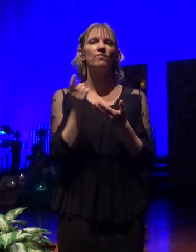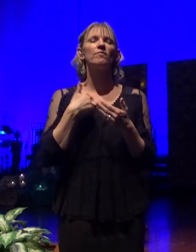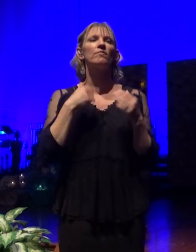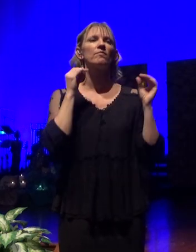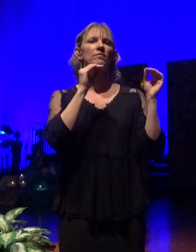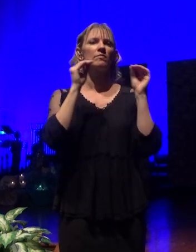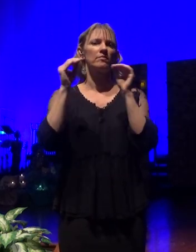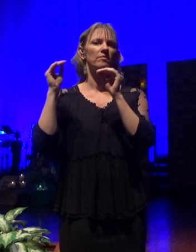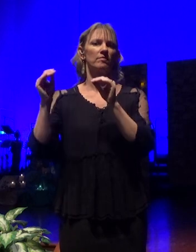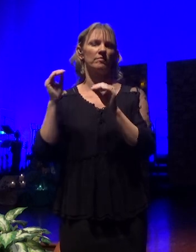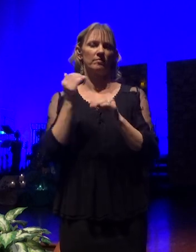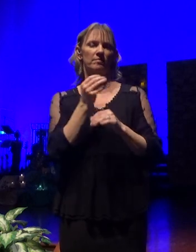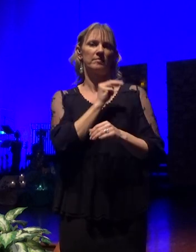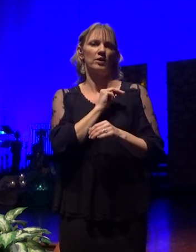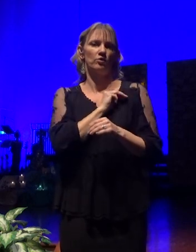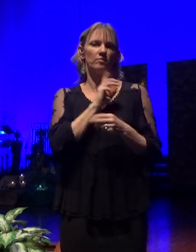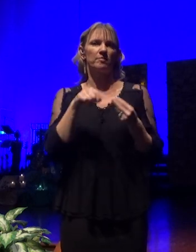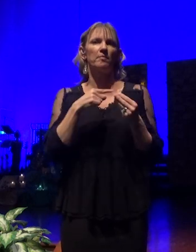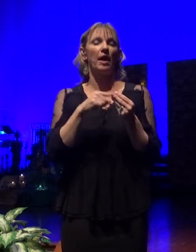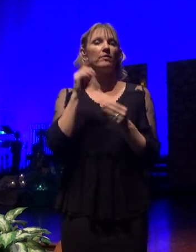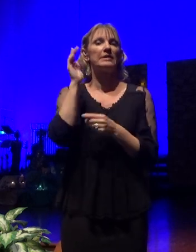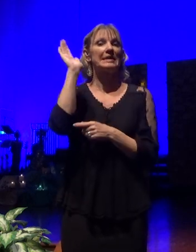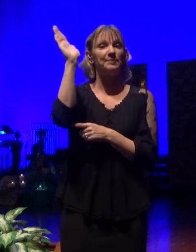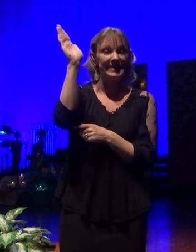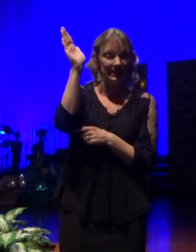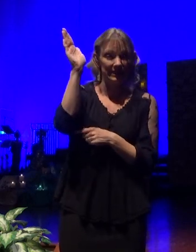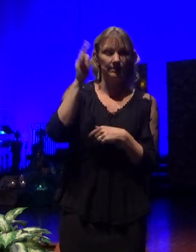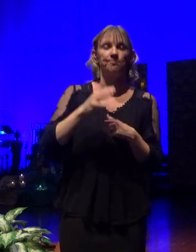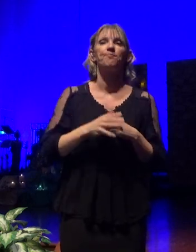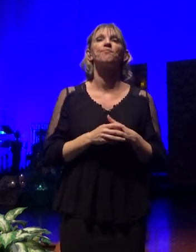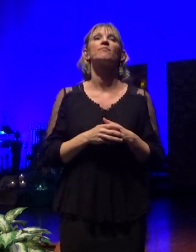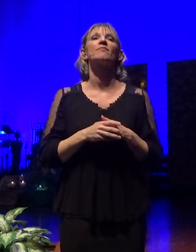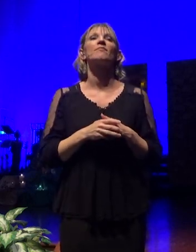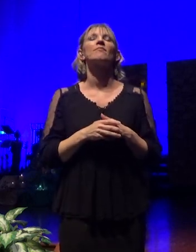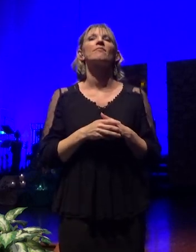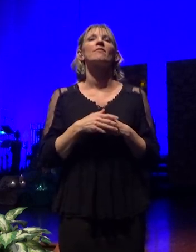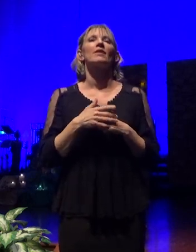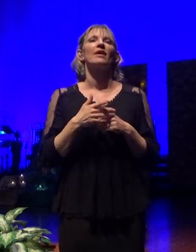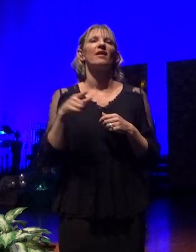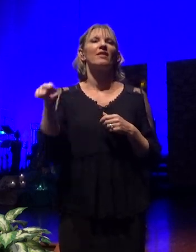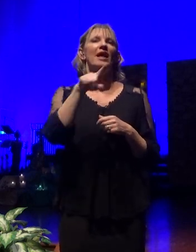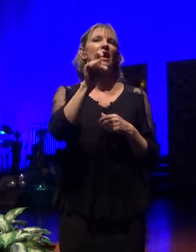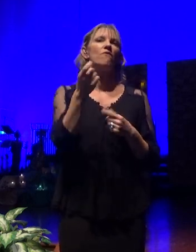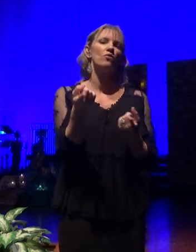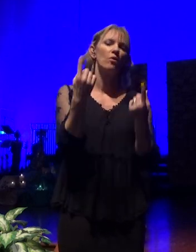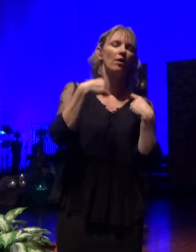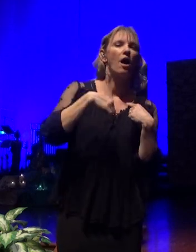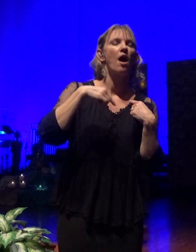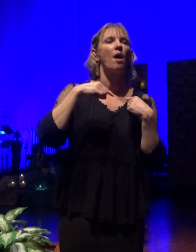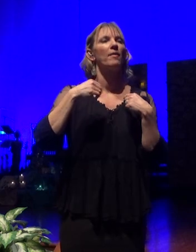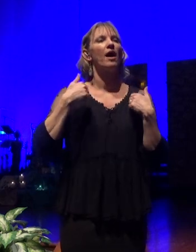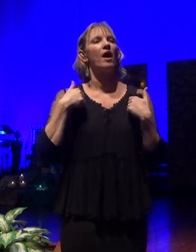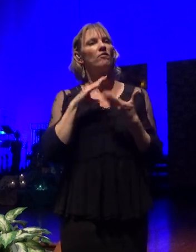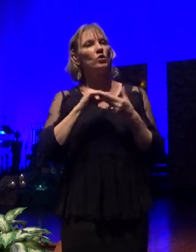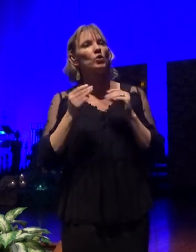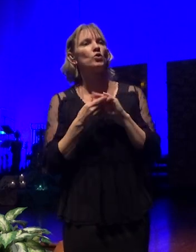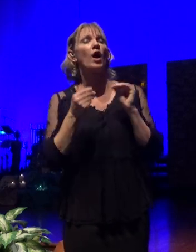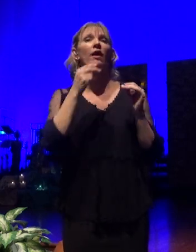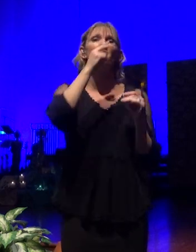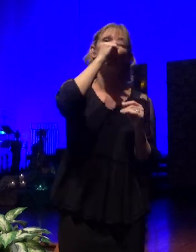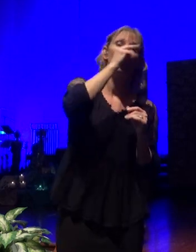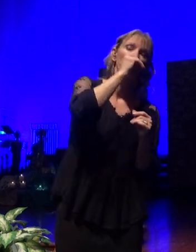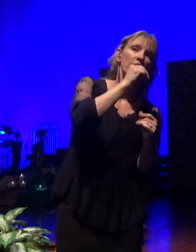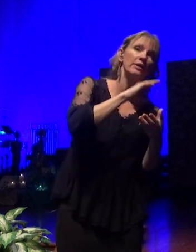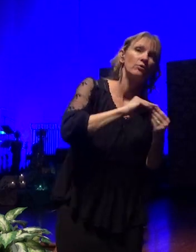our ministers about speaking. And I make them all come and bring stories and humorous stories and